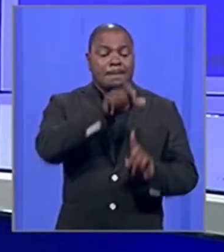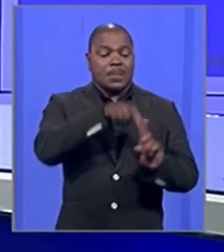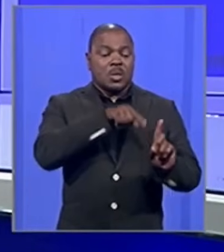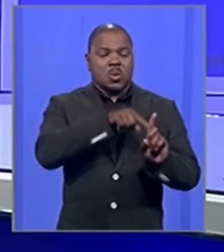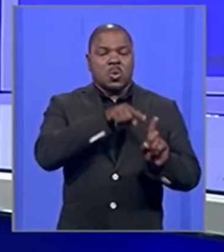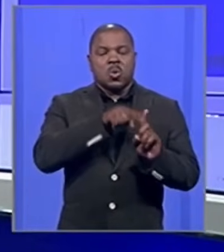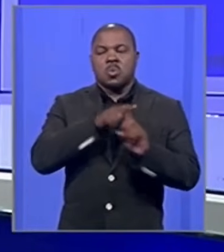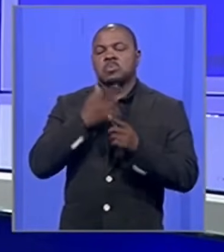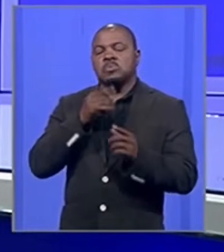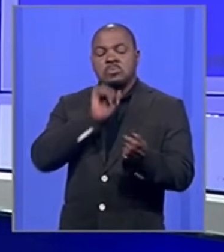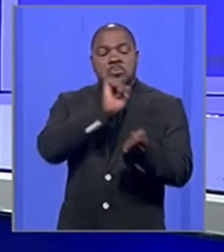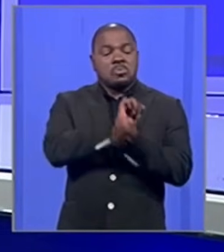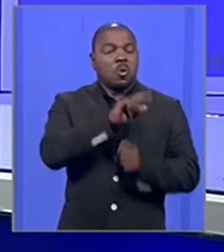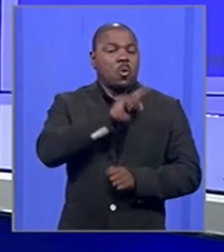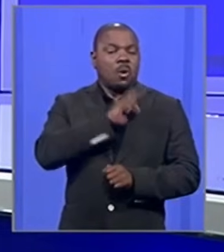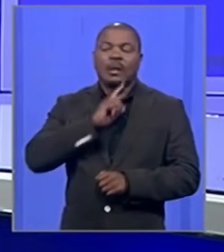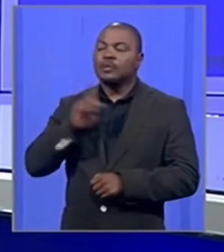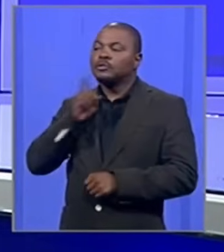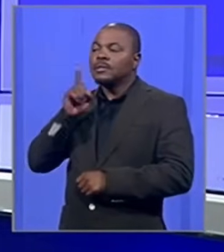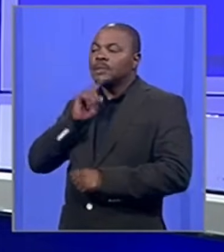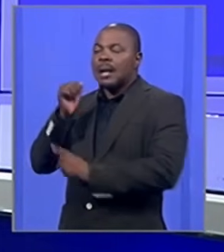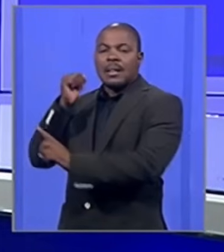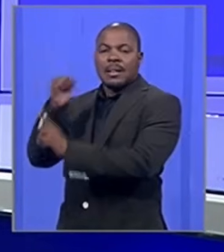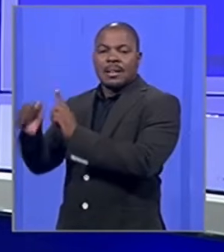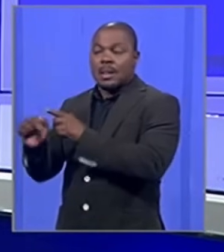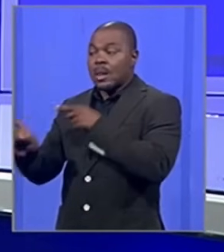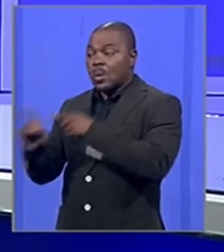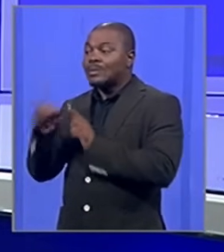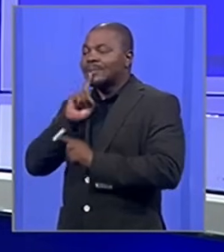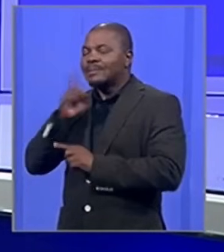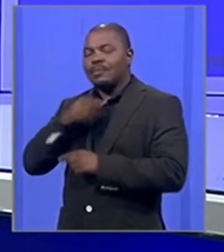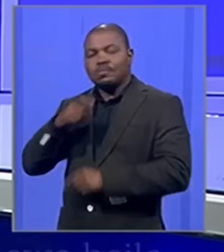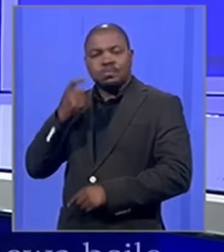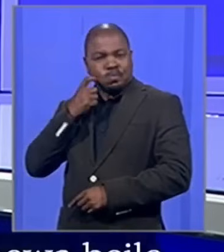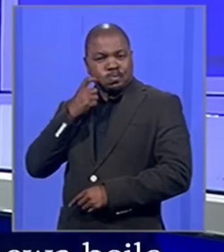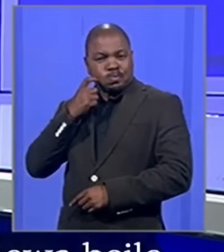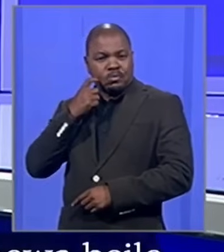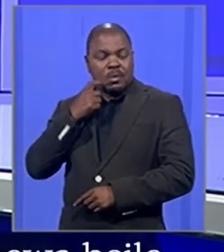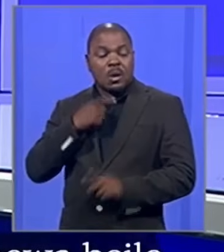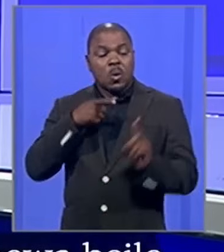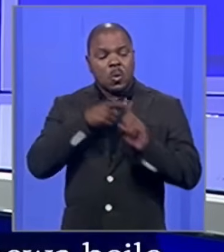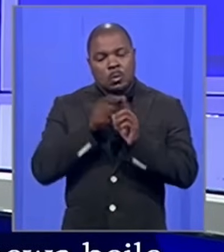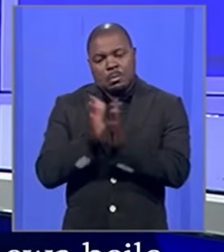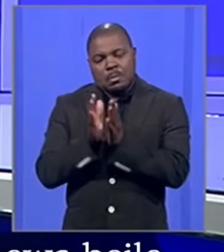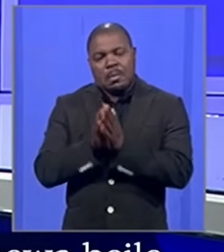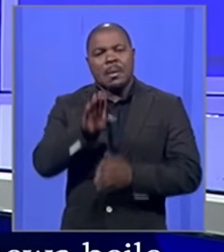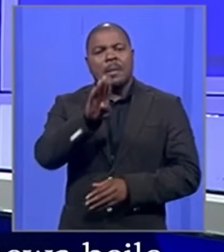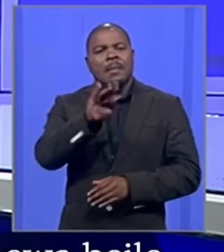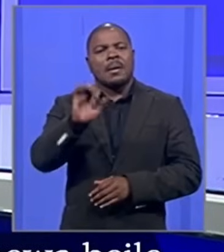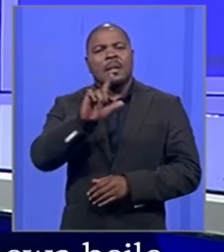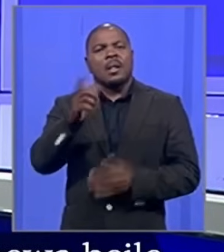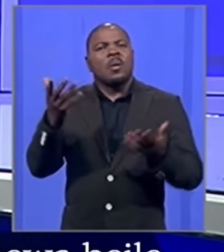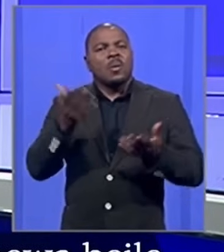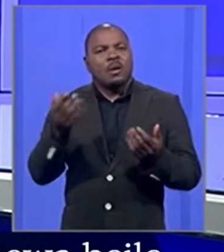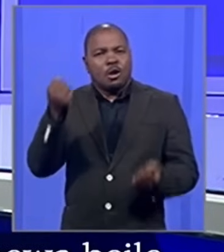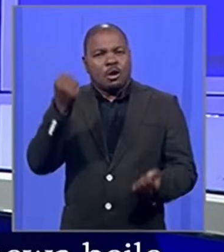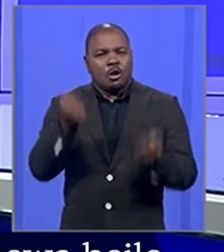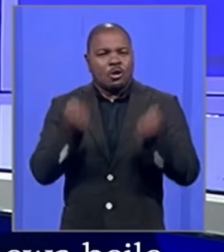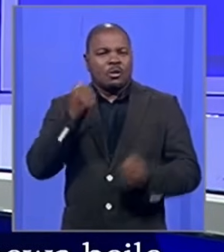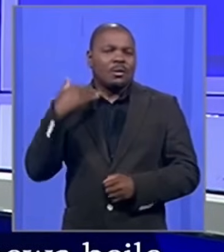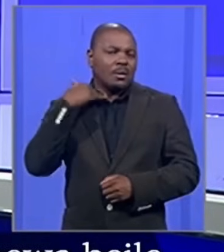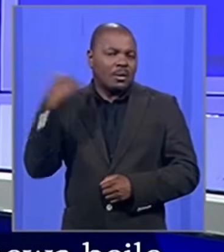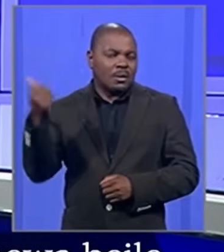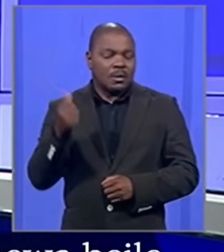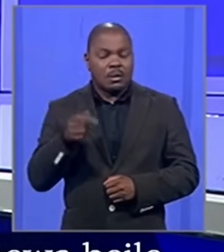Molatofadiwa mo polaong ya morutabana yo a neng a imile o tlhotse a ganeditswe ka beili ke kgotlatshekelo ya magistrata wa